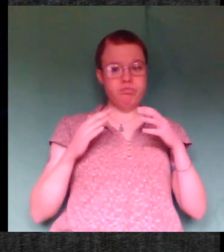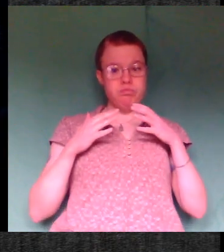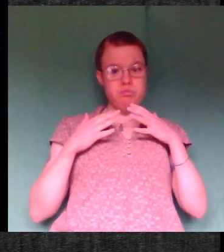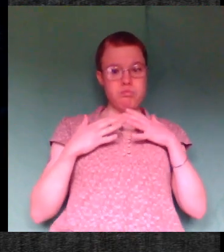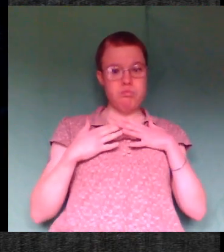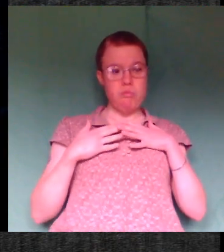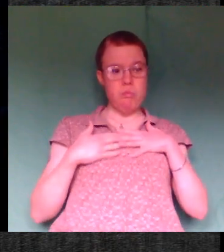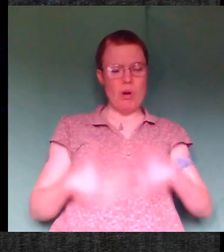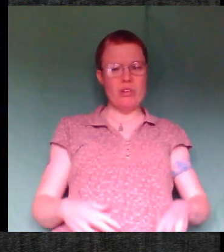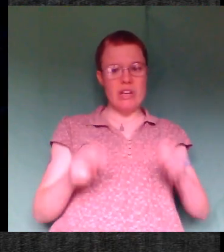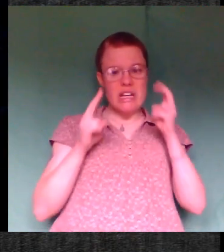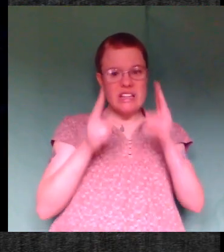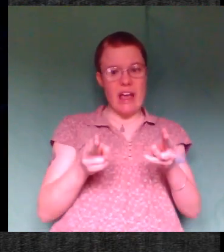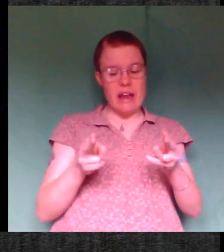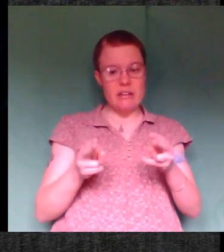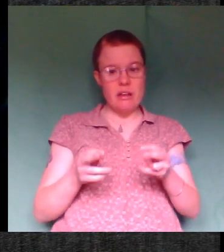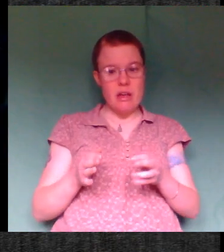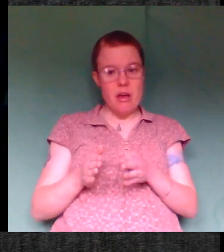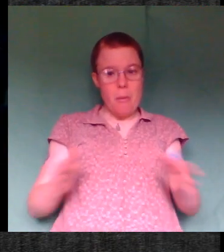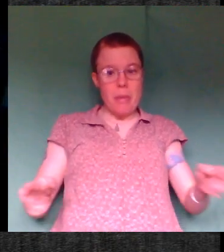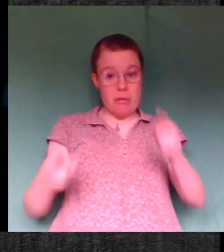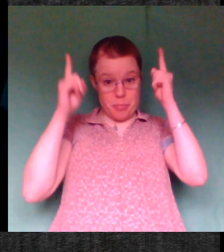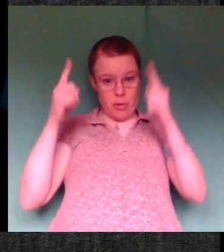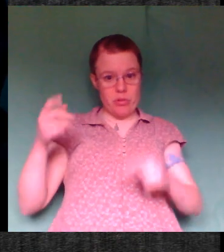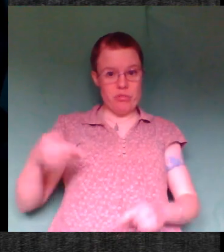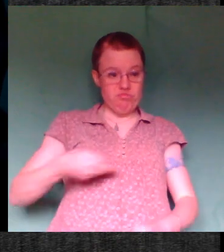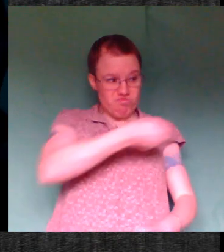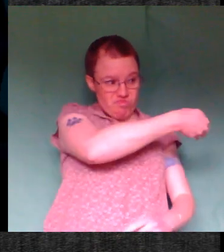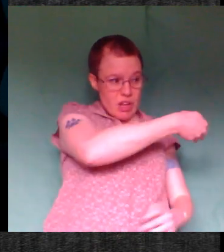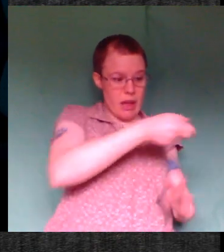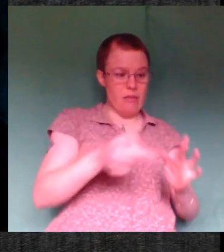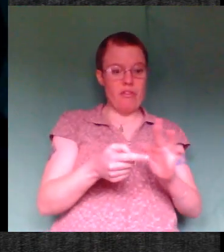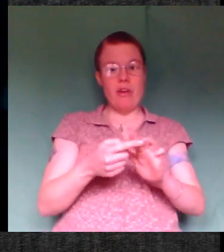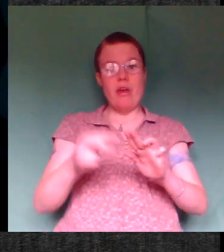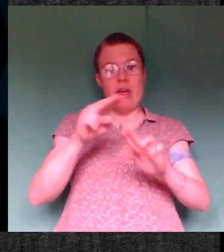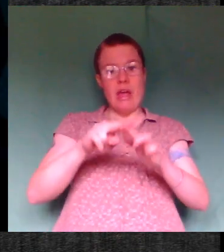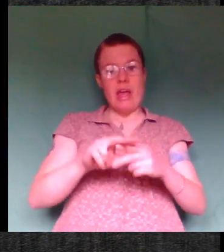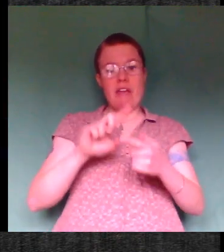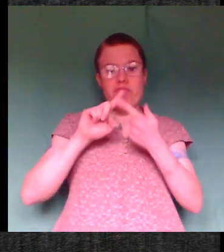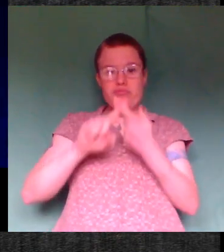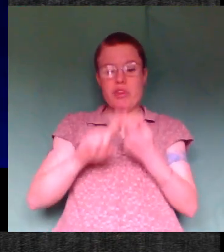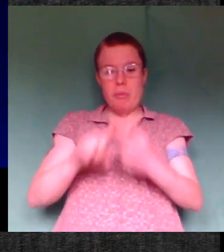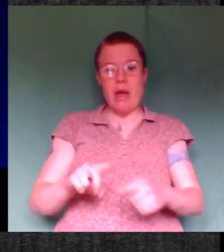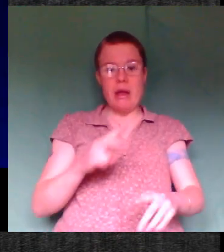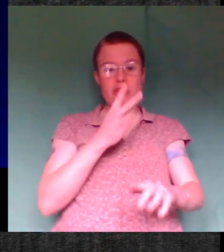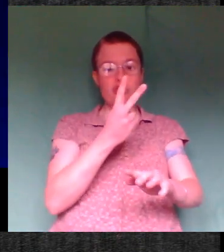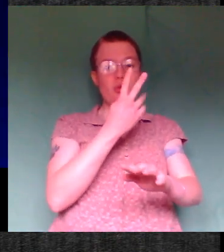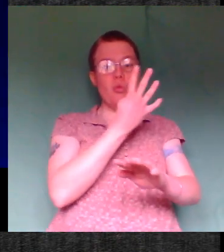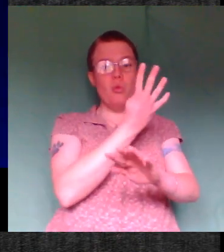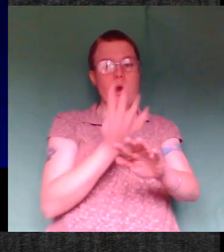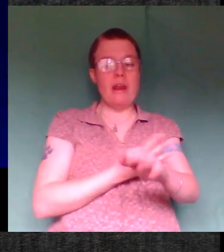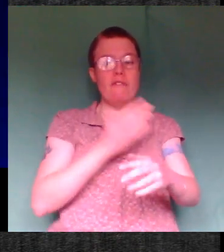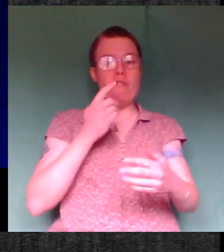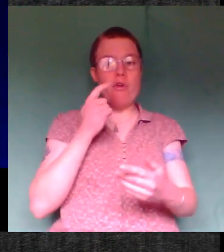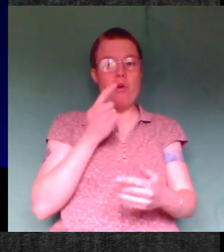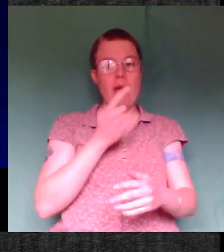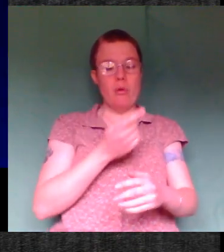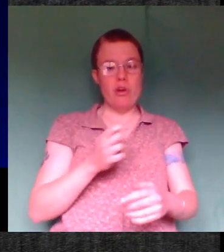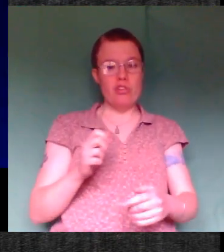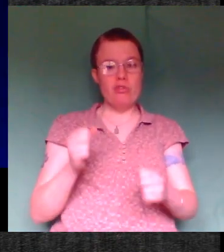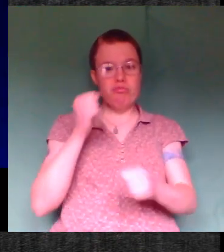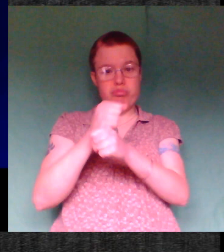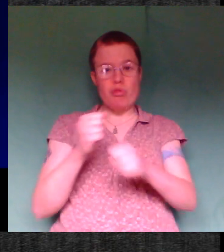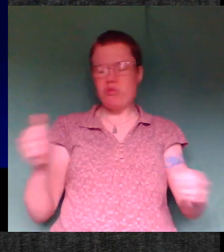You'll have two mission objectives. First, you're to rescue DARPA Chief Donald Anderson and the president of